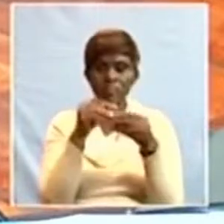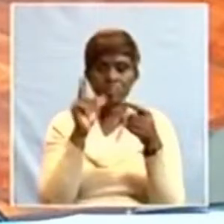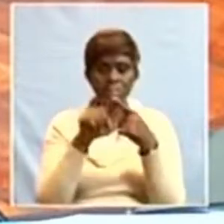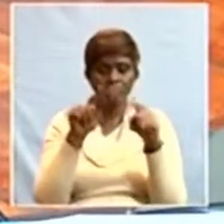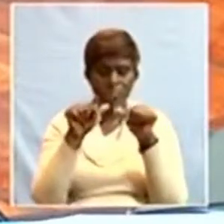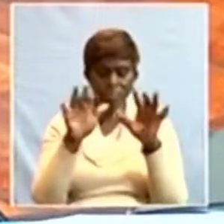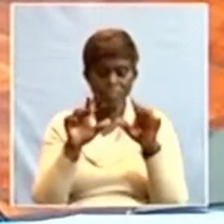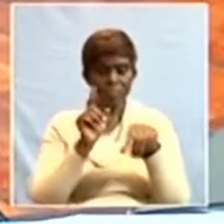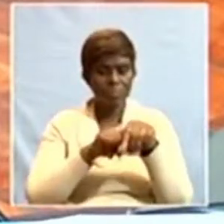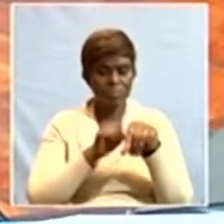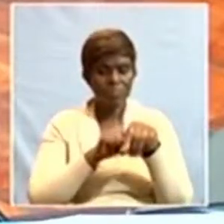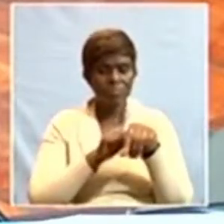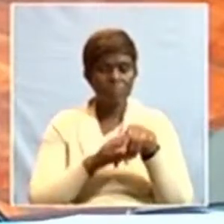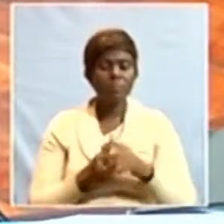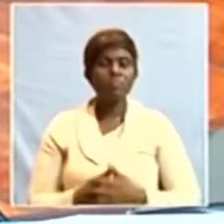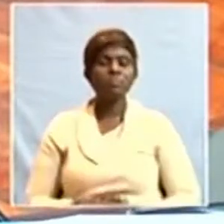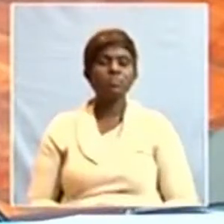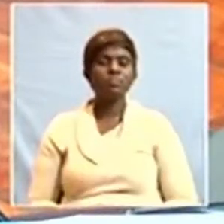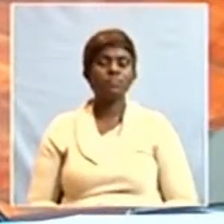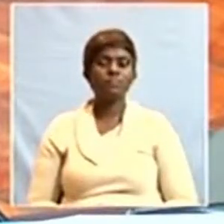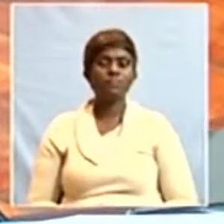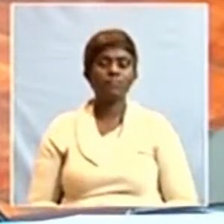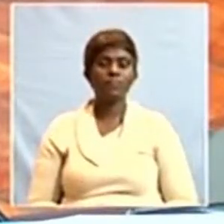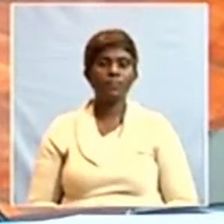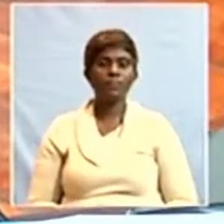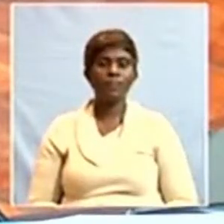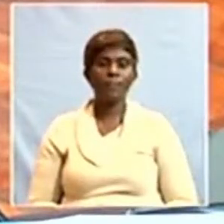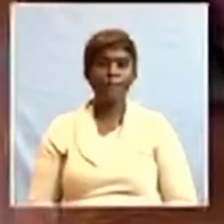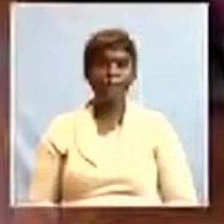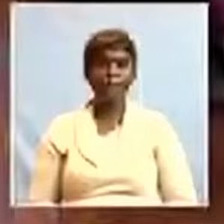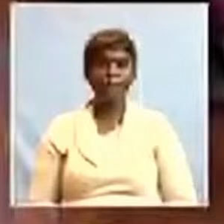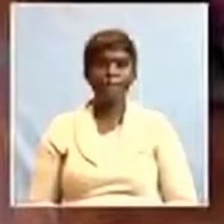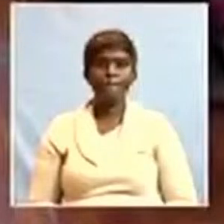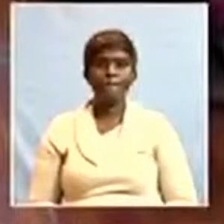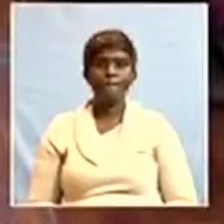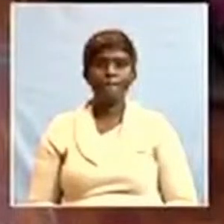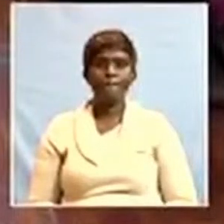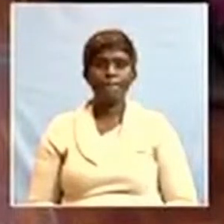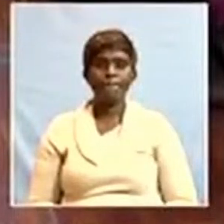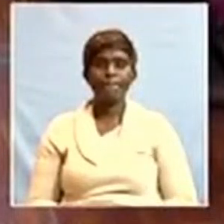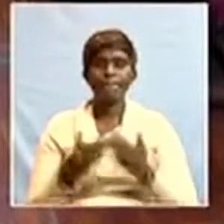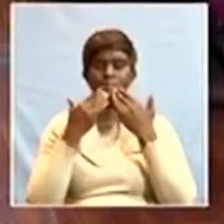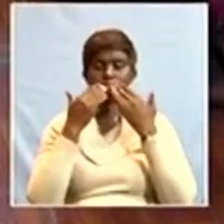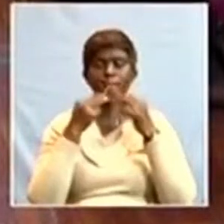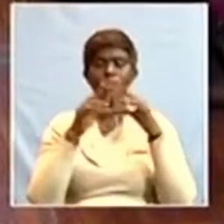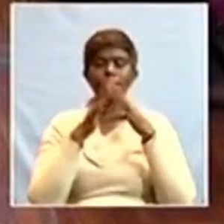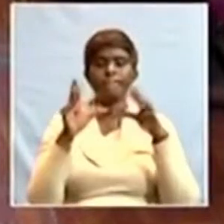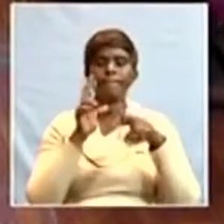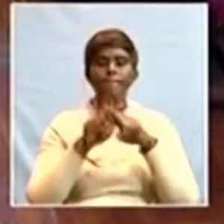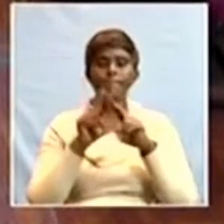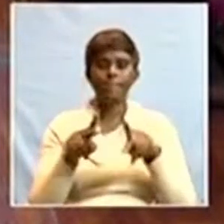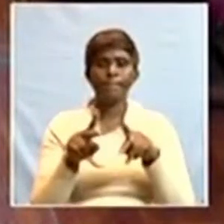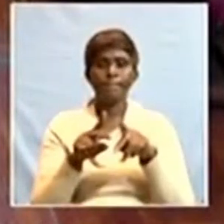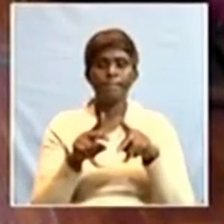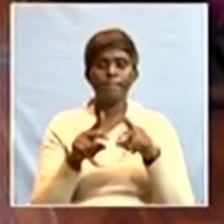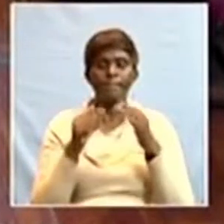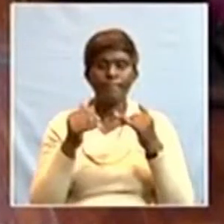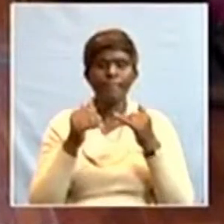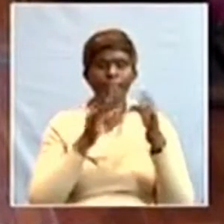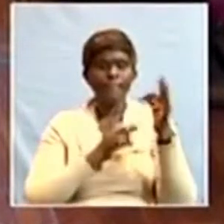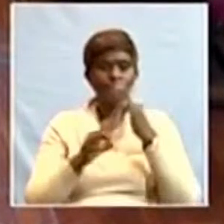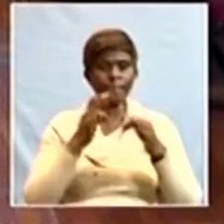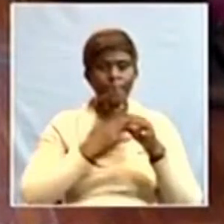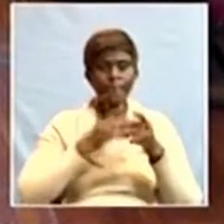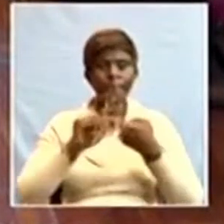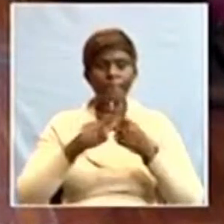the auditors at the time of audit, internal audit. Thank you very much, Chair, once more. The explanation that my colleague,